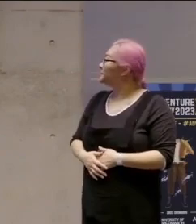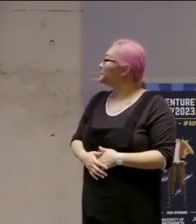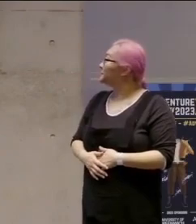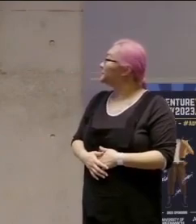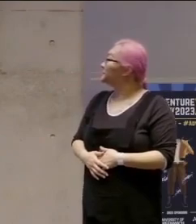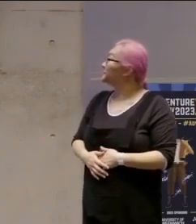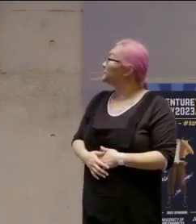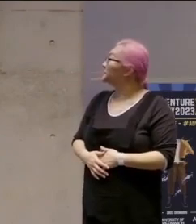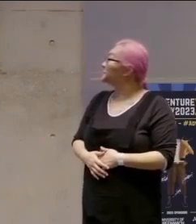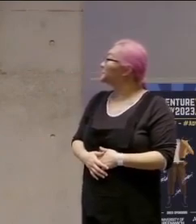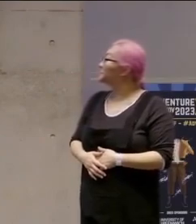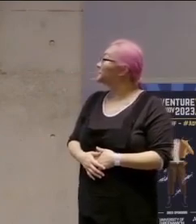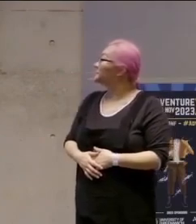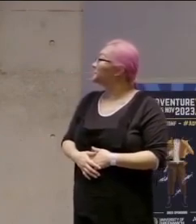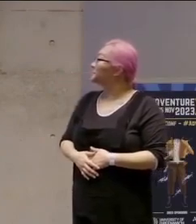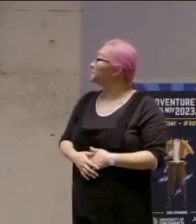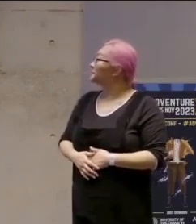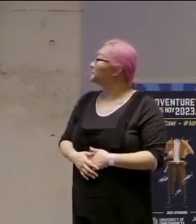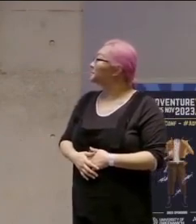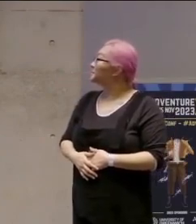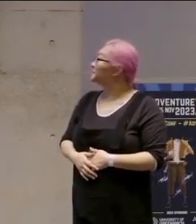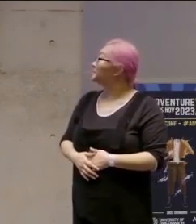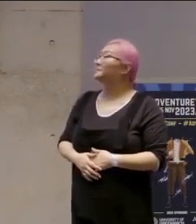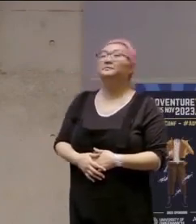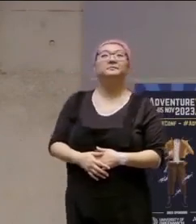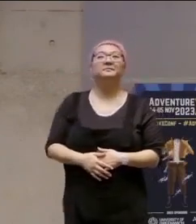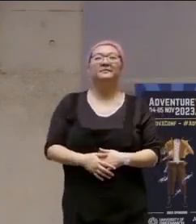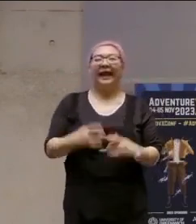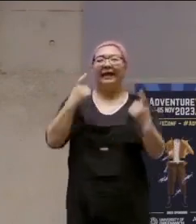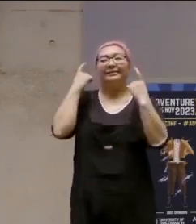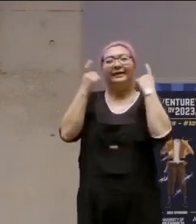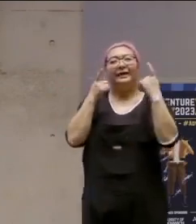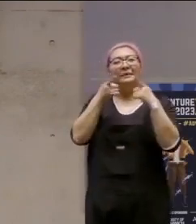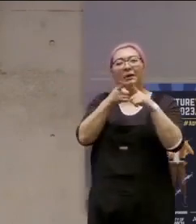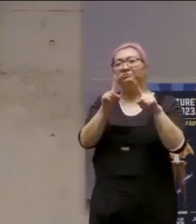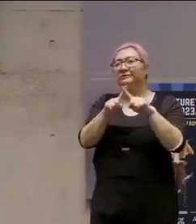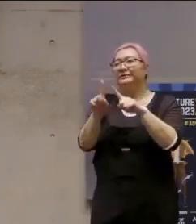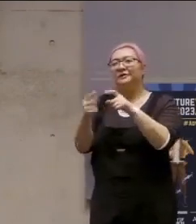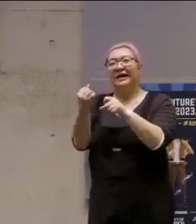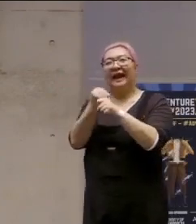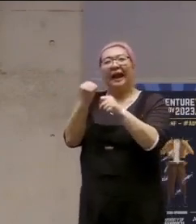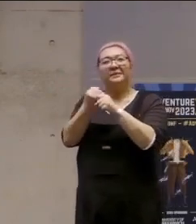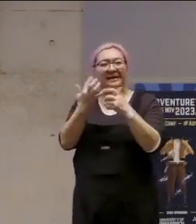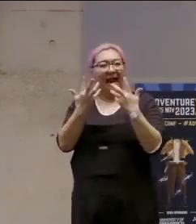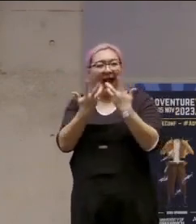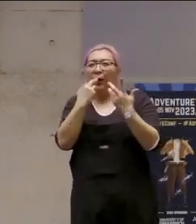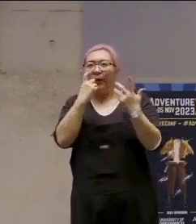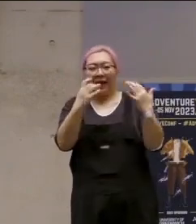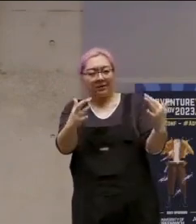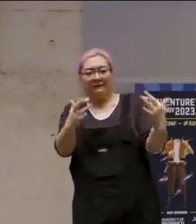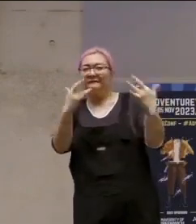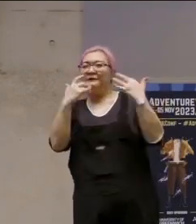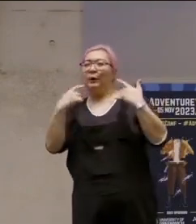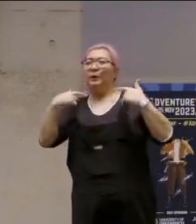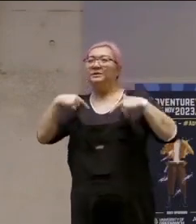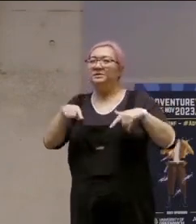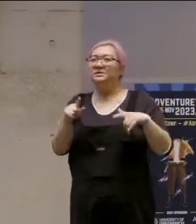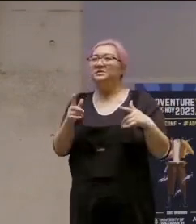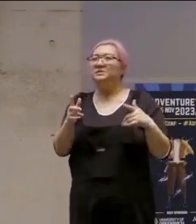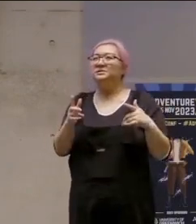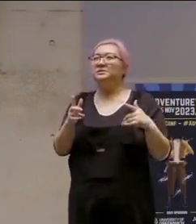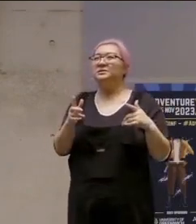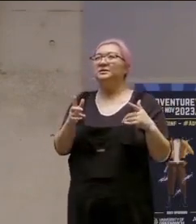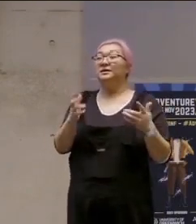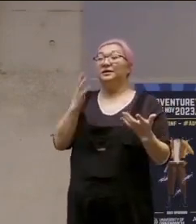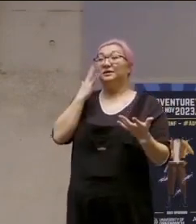these games and going, how can we translate this? How do we because it's a game very focused on moving forward, right? You're riding the hoverboard forward. How do we